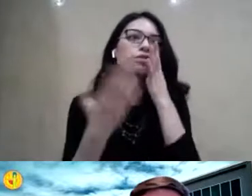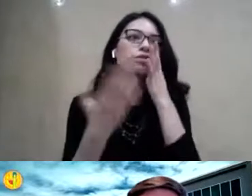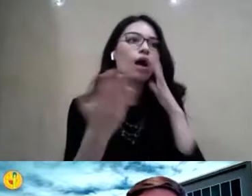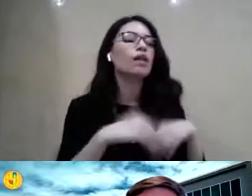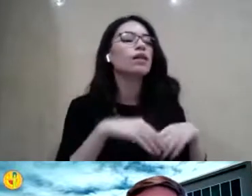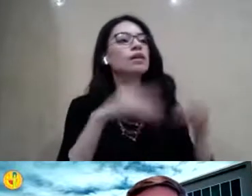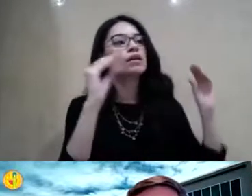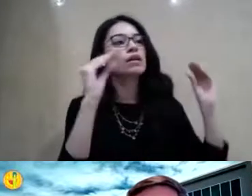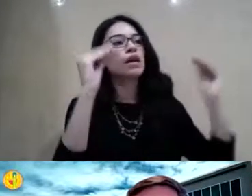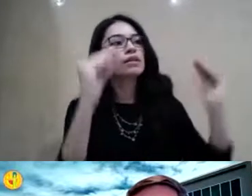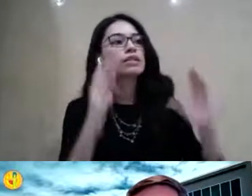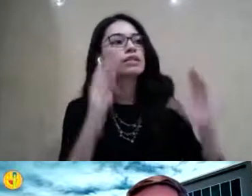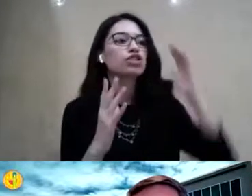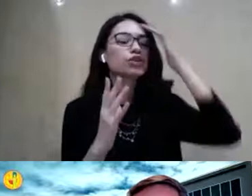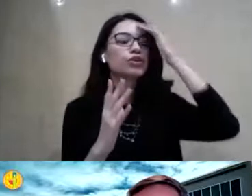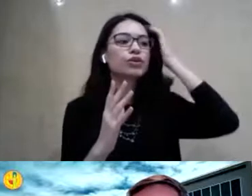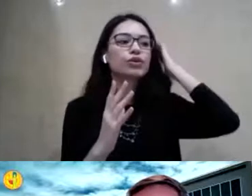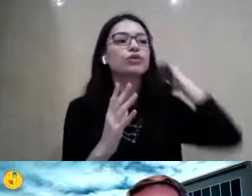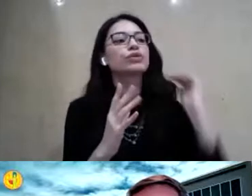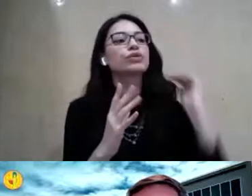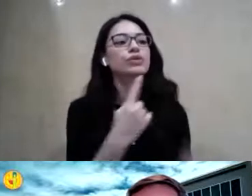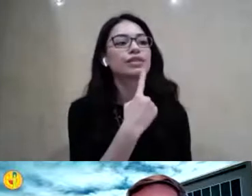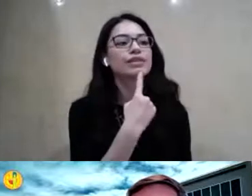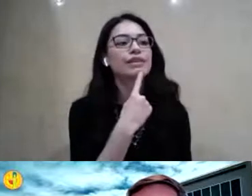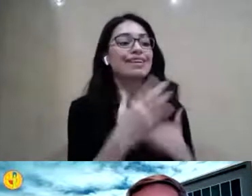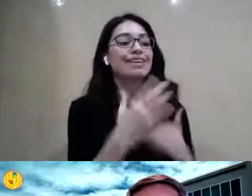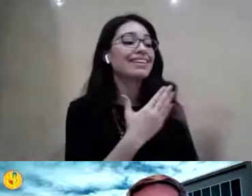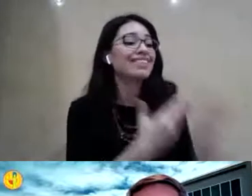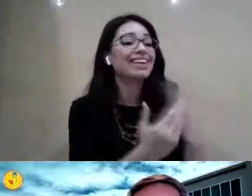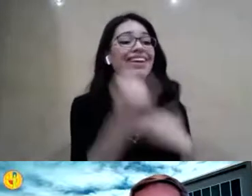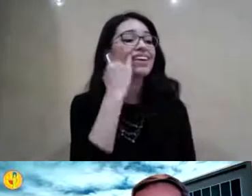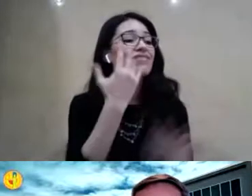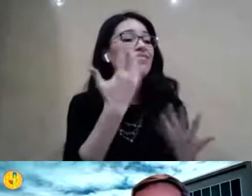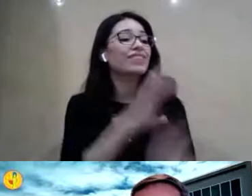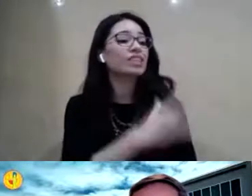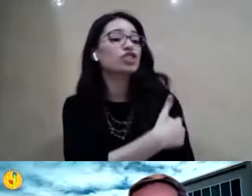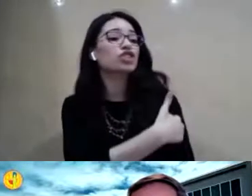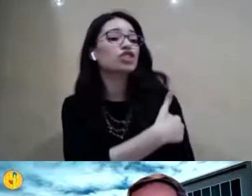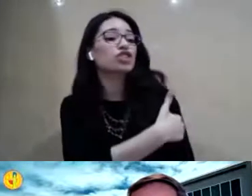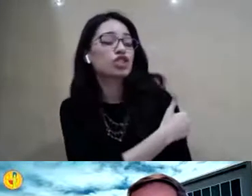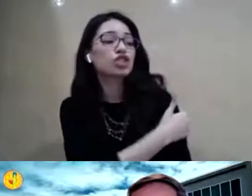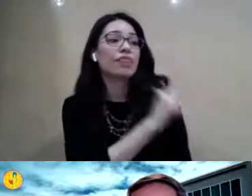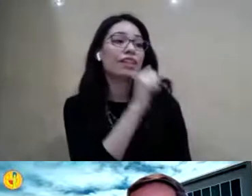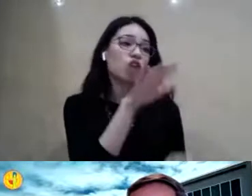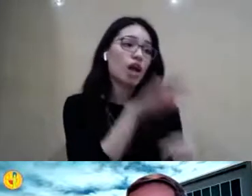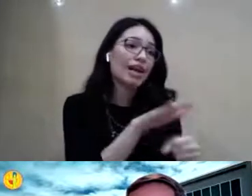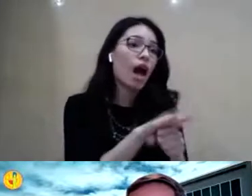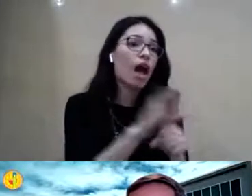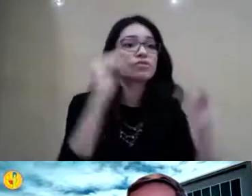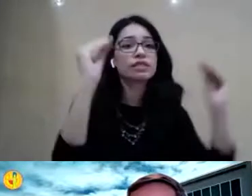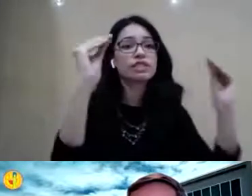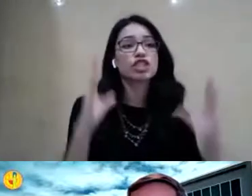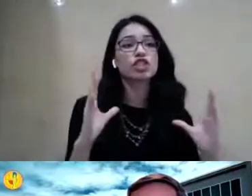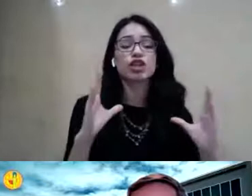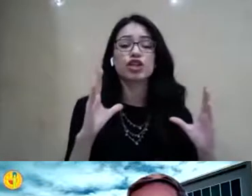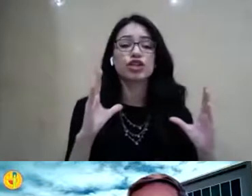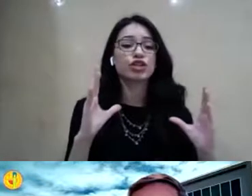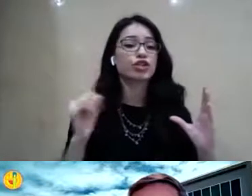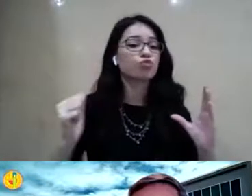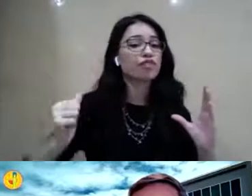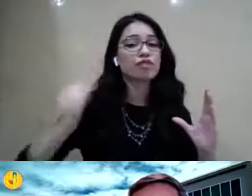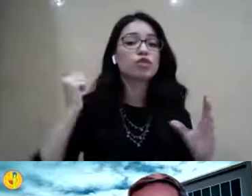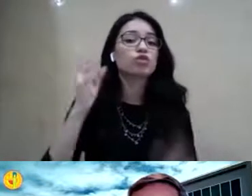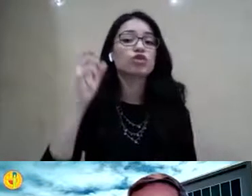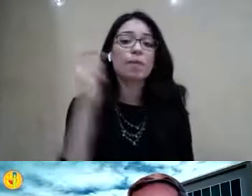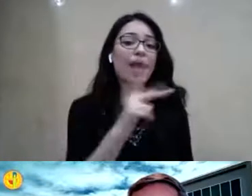out a statement indicating that even with the vaccine, that wouldn't be sufficient. Teachers won't go back to in-person instruction, or that's what they're